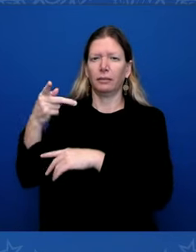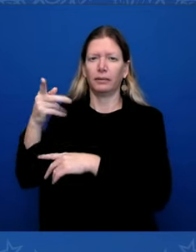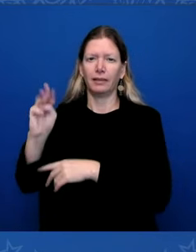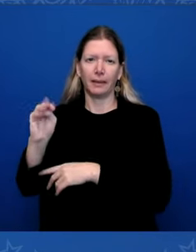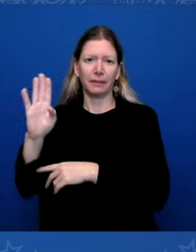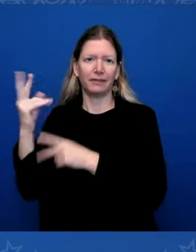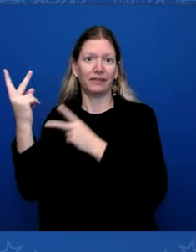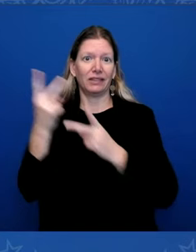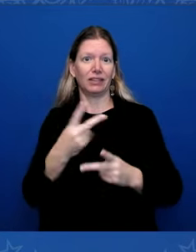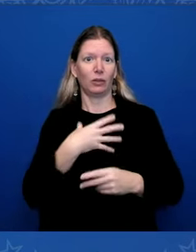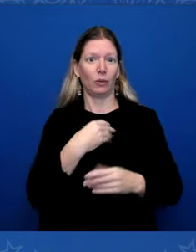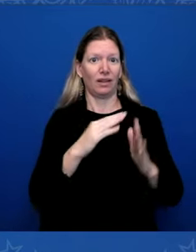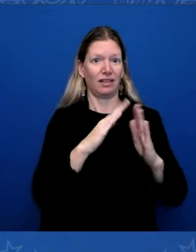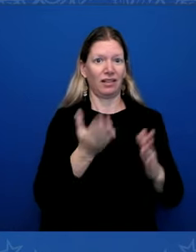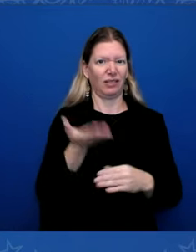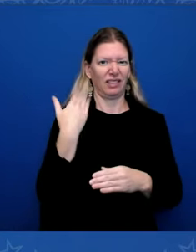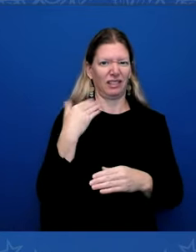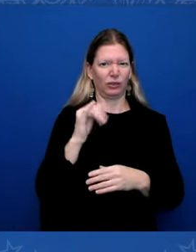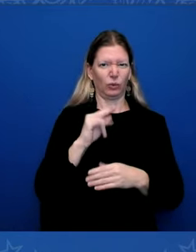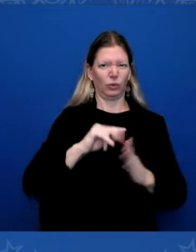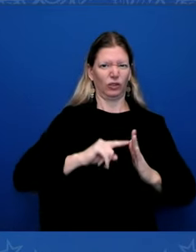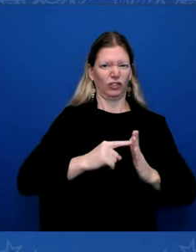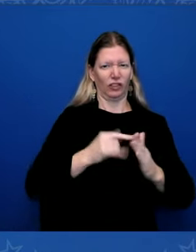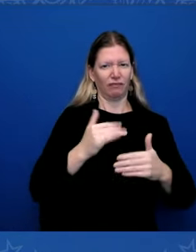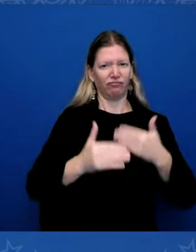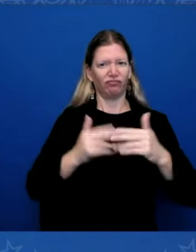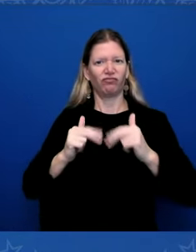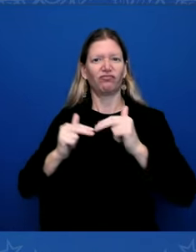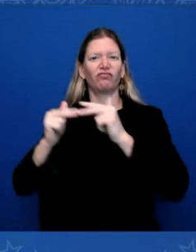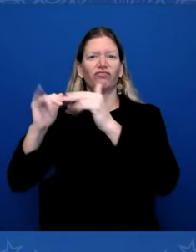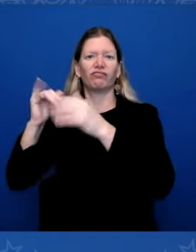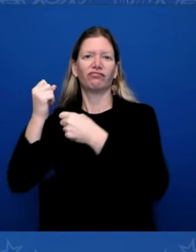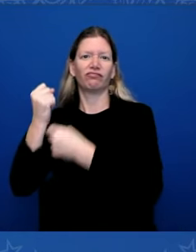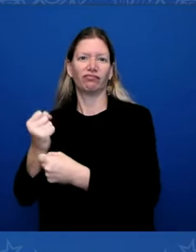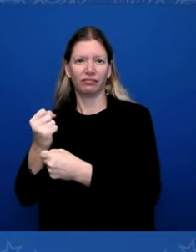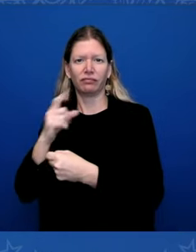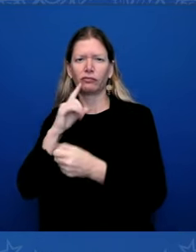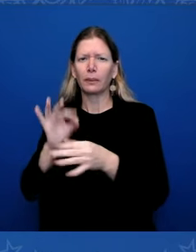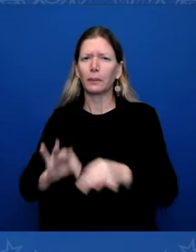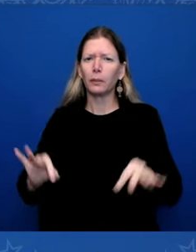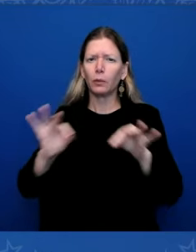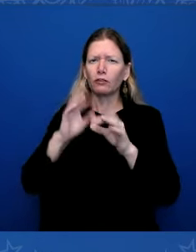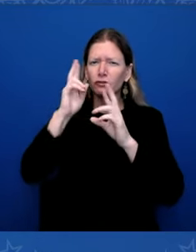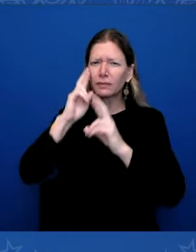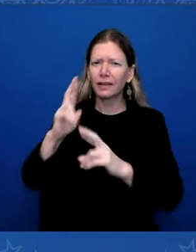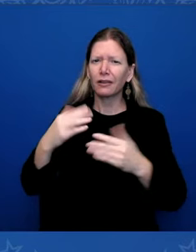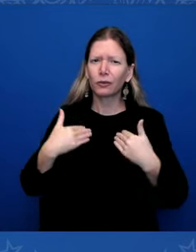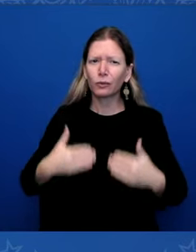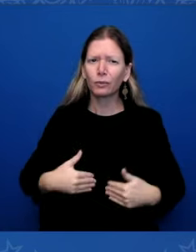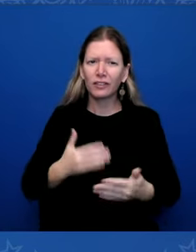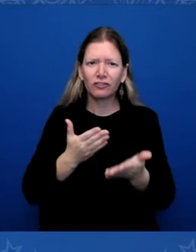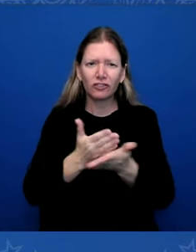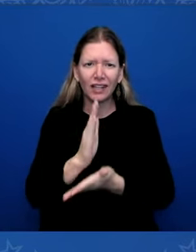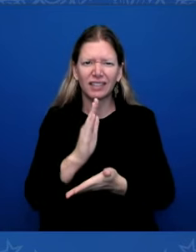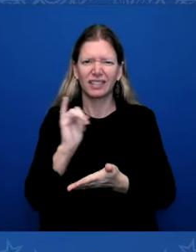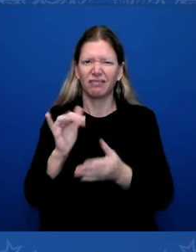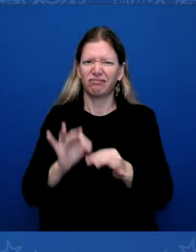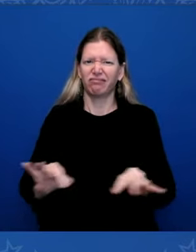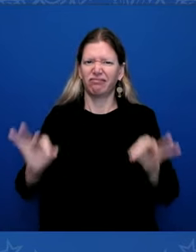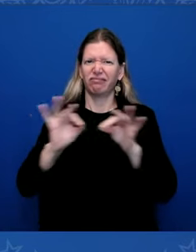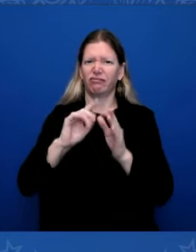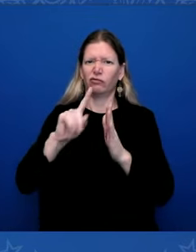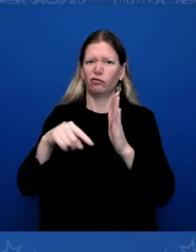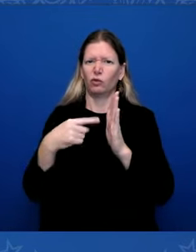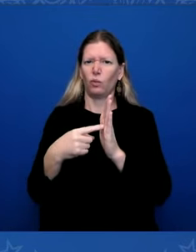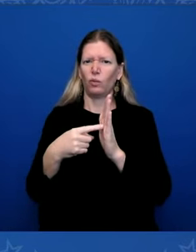civil society and a free press have in building a strong and prosperous country with Mr. Modi. And we've gotten a lot